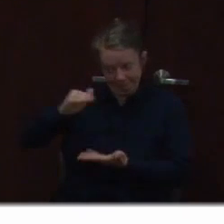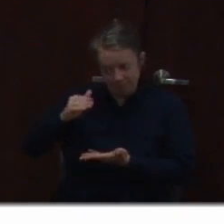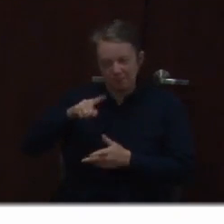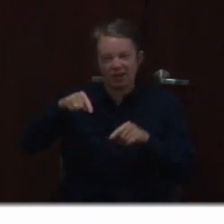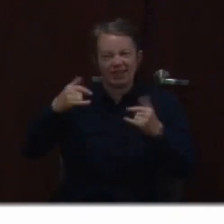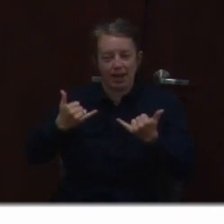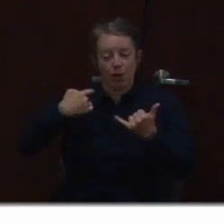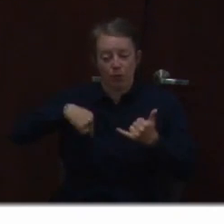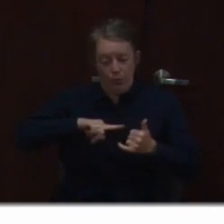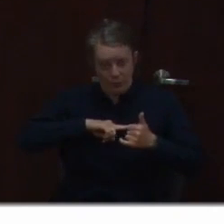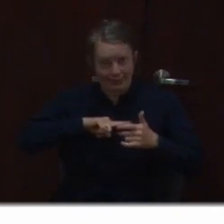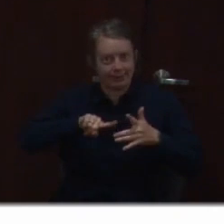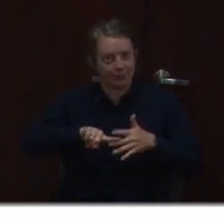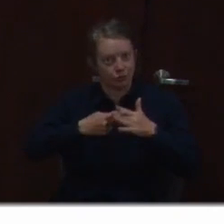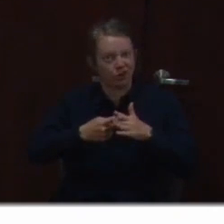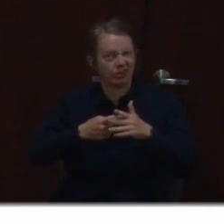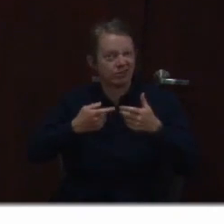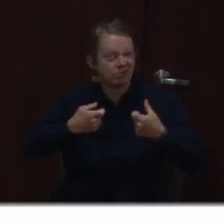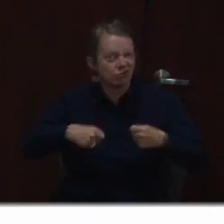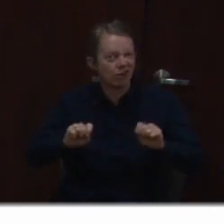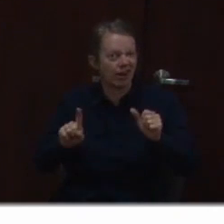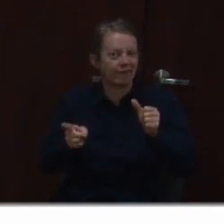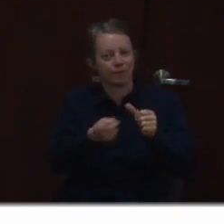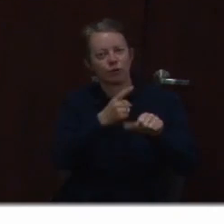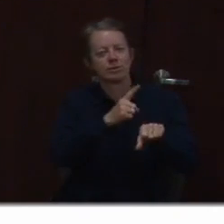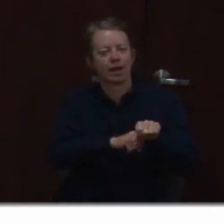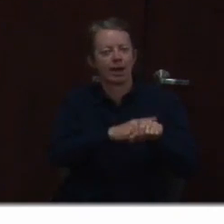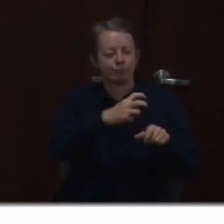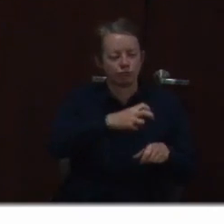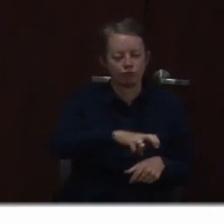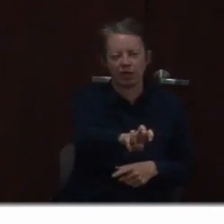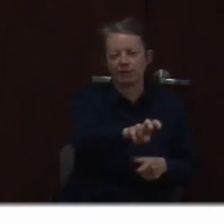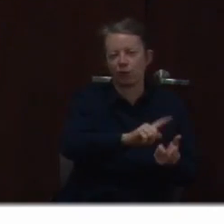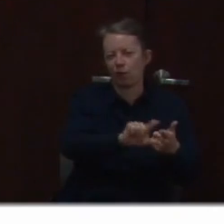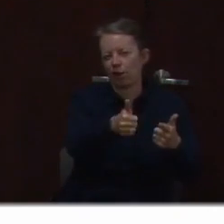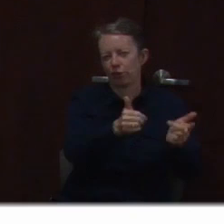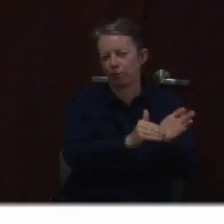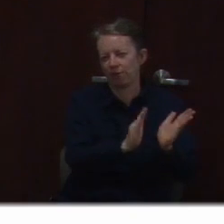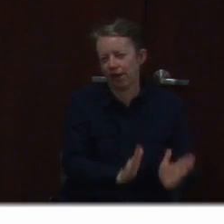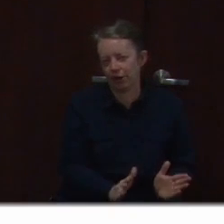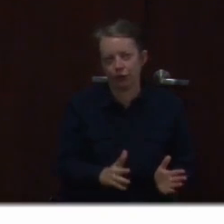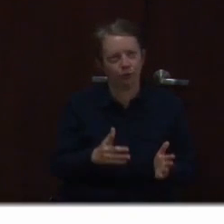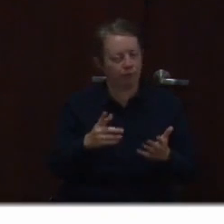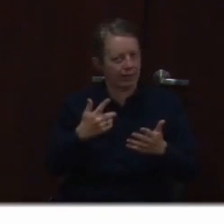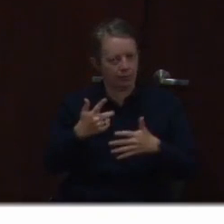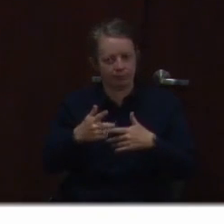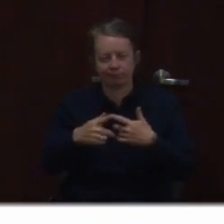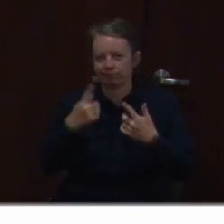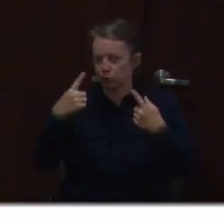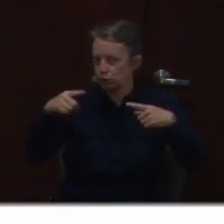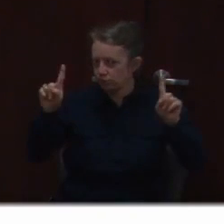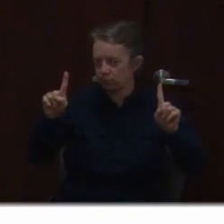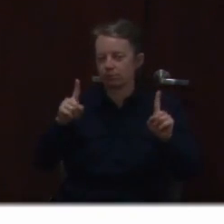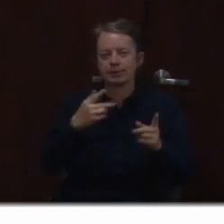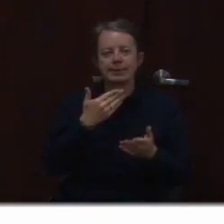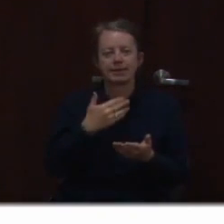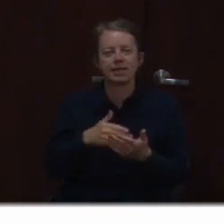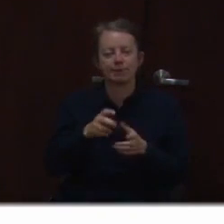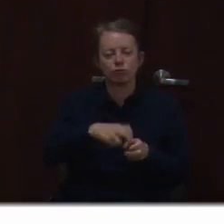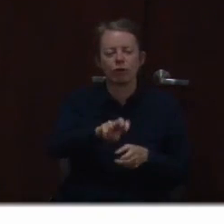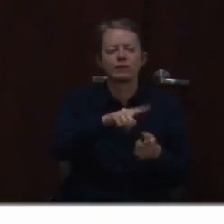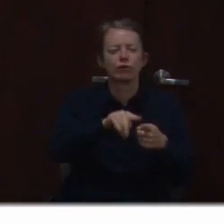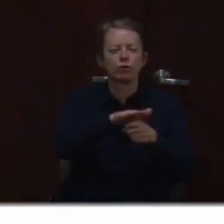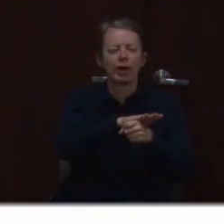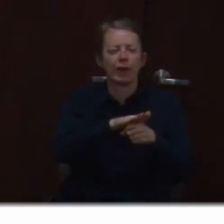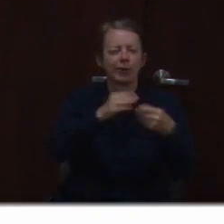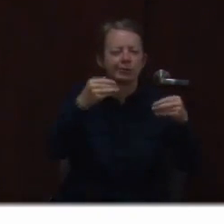pilot a transfer to another provider, and it went really well. We transferred to area pharmacies 200